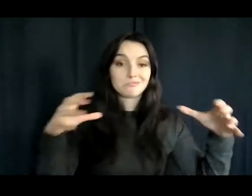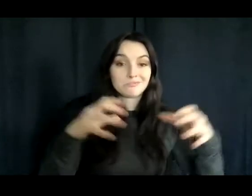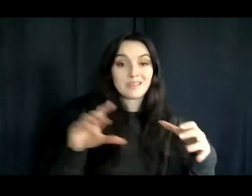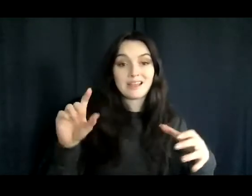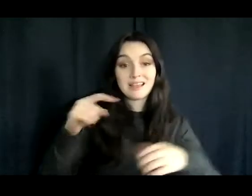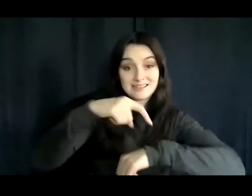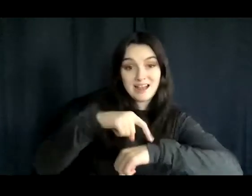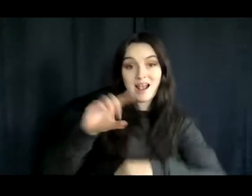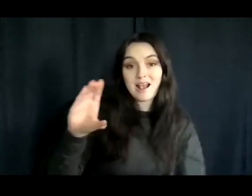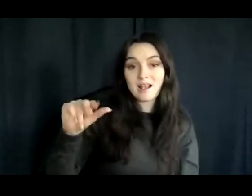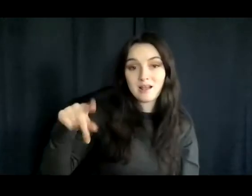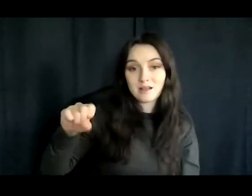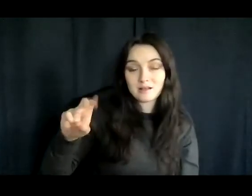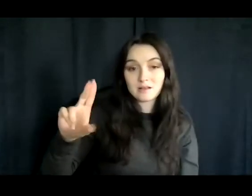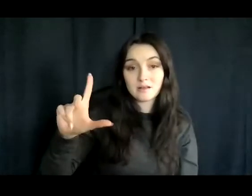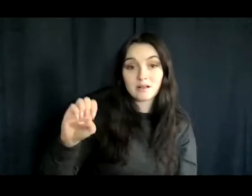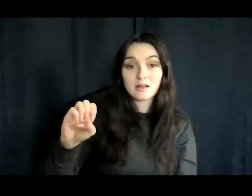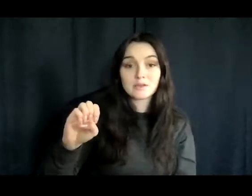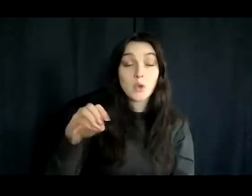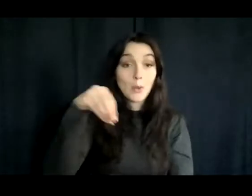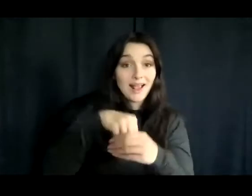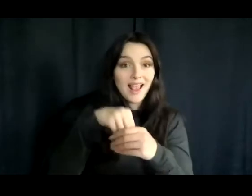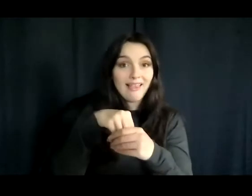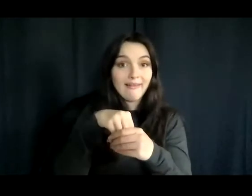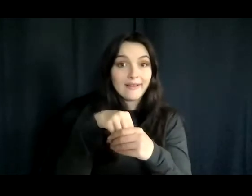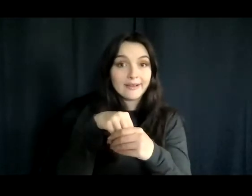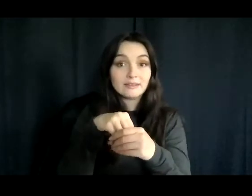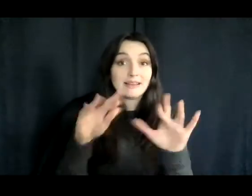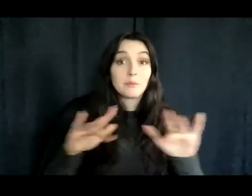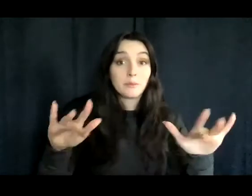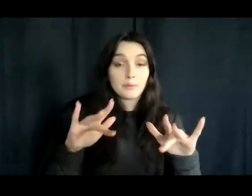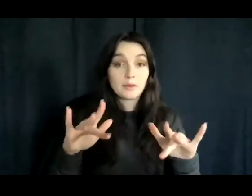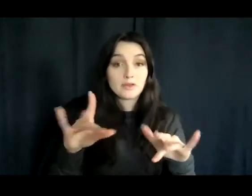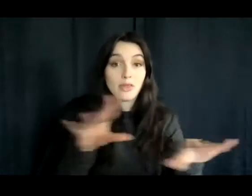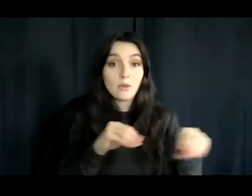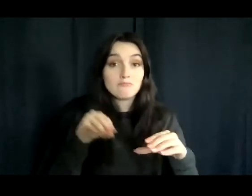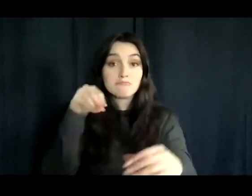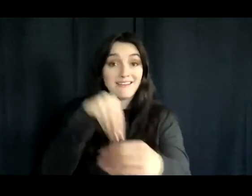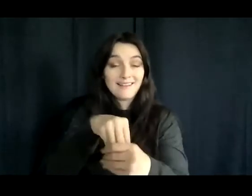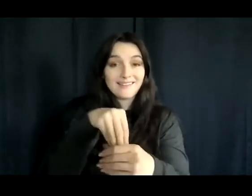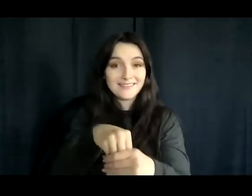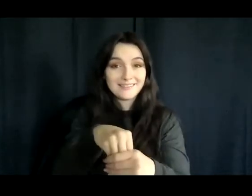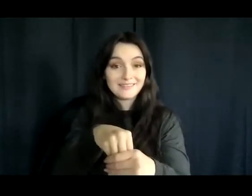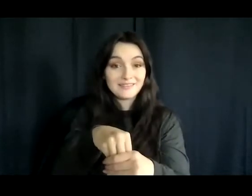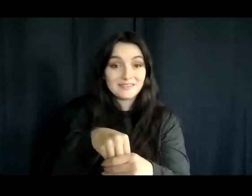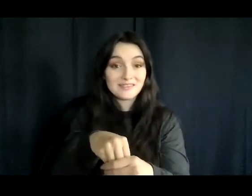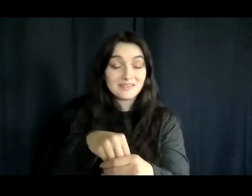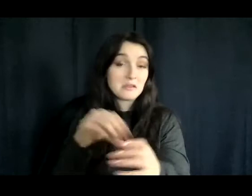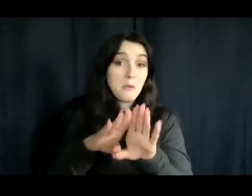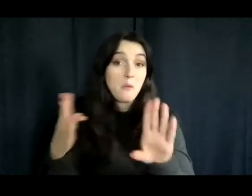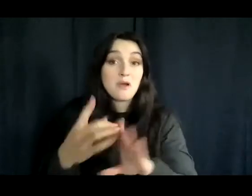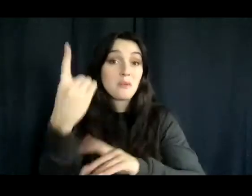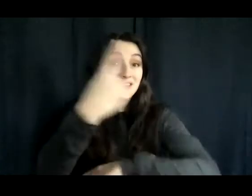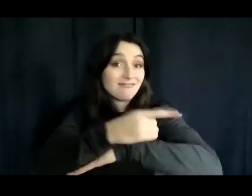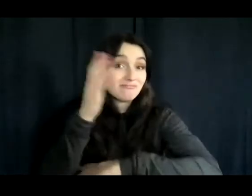into, these are all in hollow inside. And so the time capsule will actually go inside of one of these chambers to be opened at a later time, which